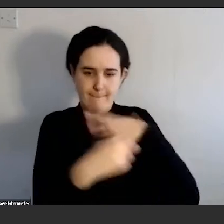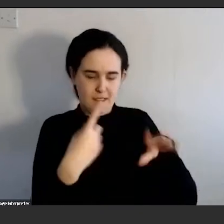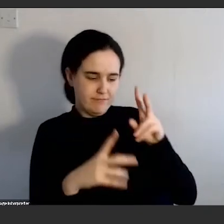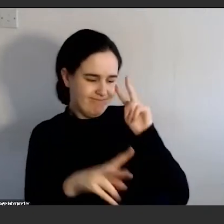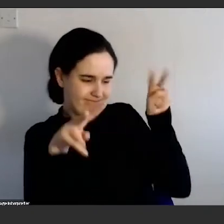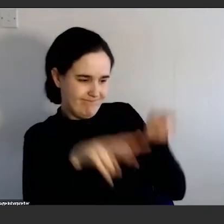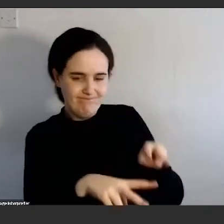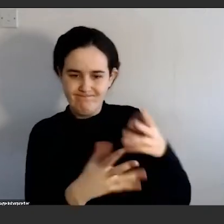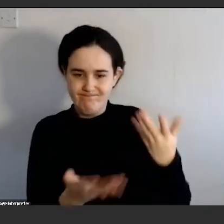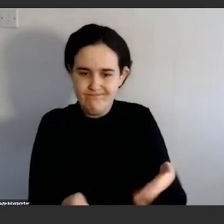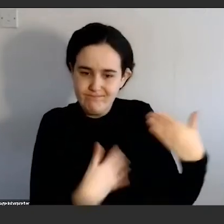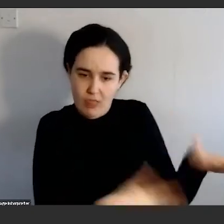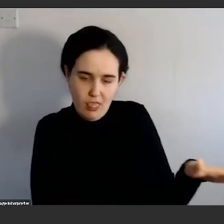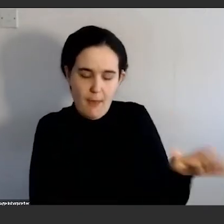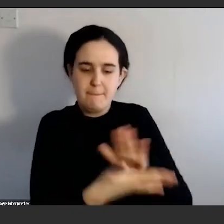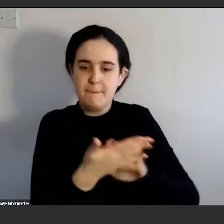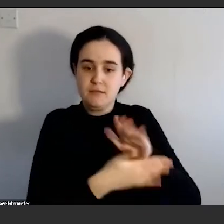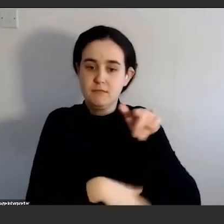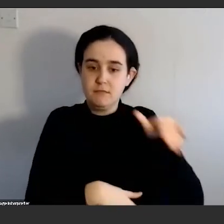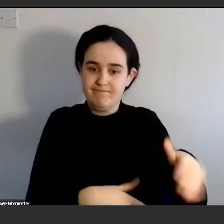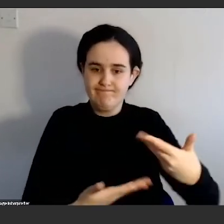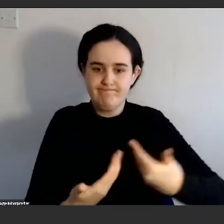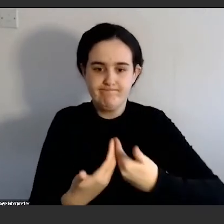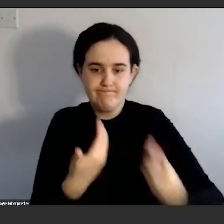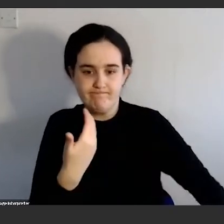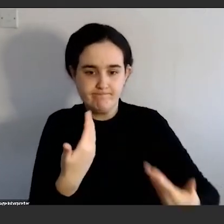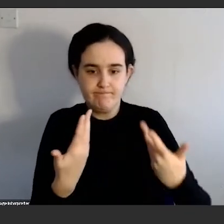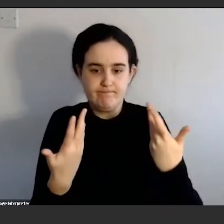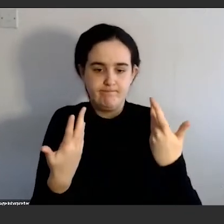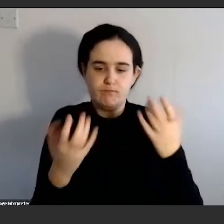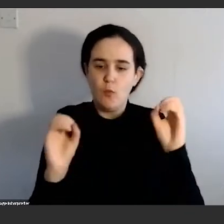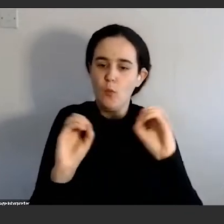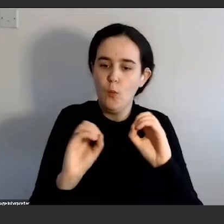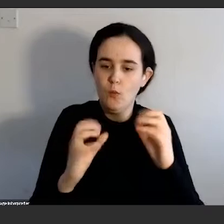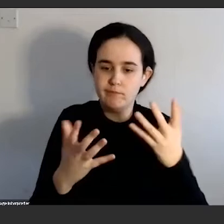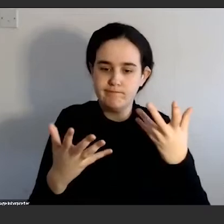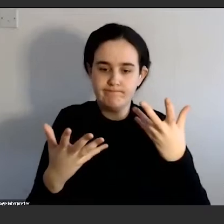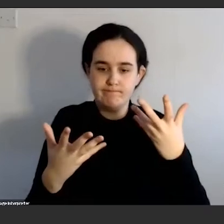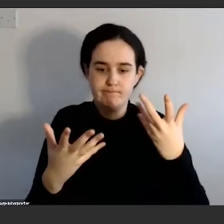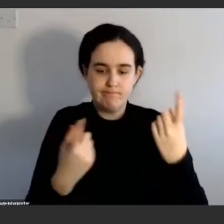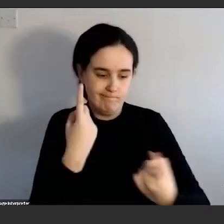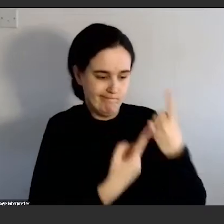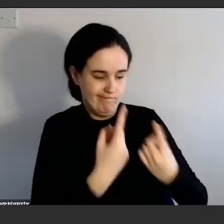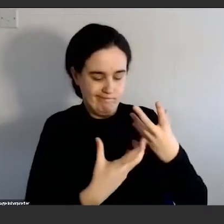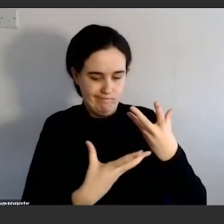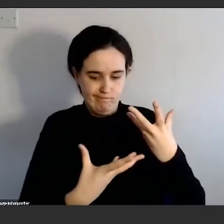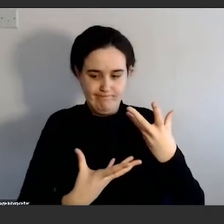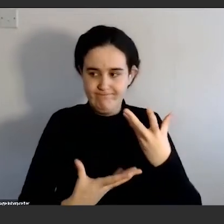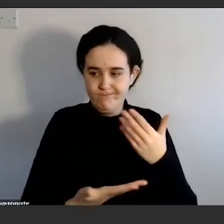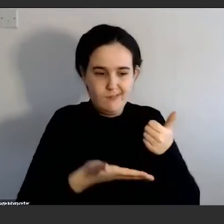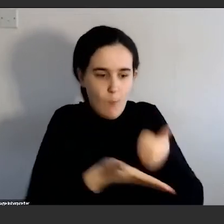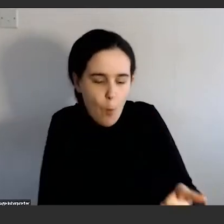communication of health information. During the COVID-19 pandemic, persons with disabilities have